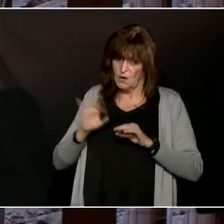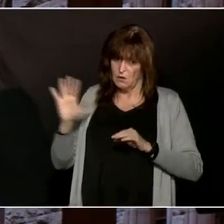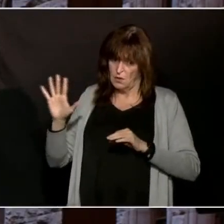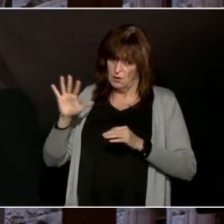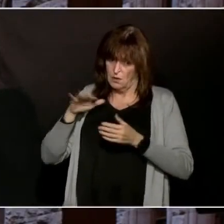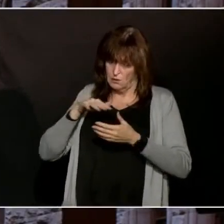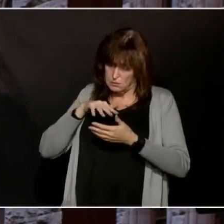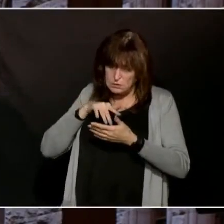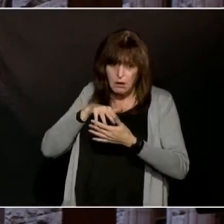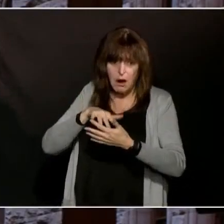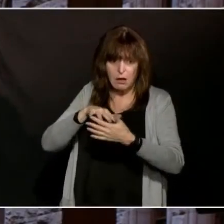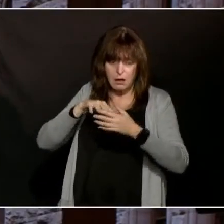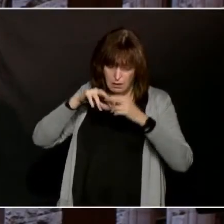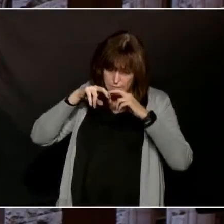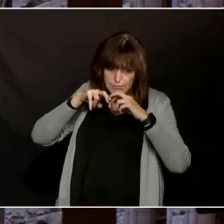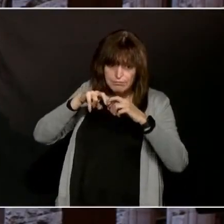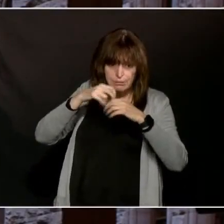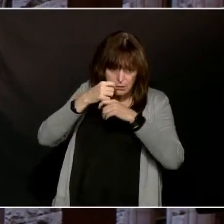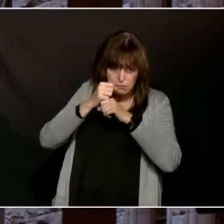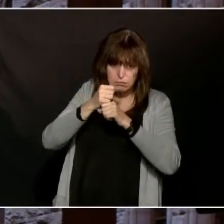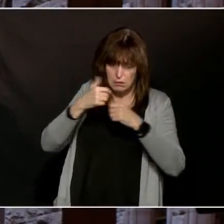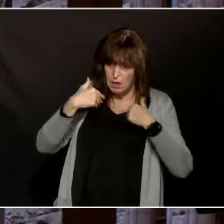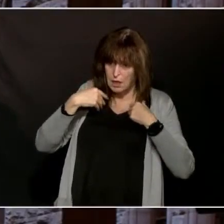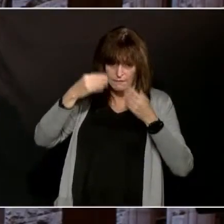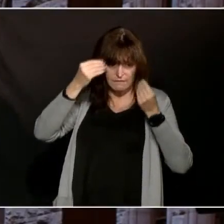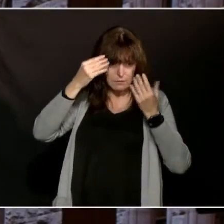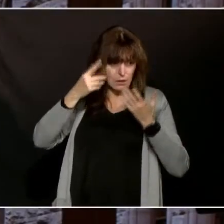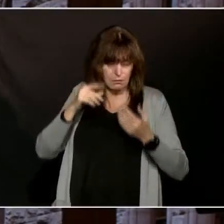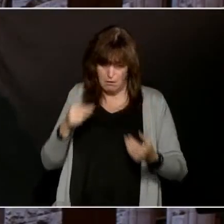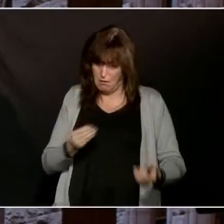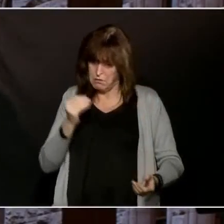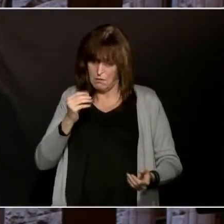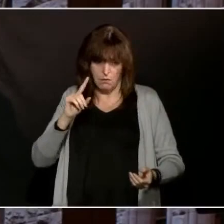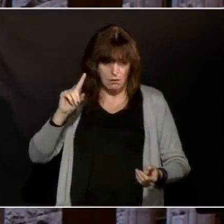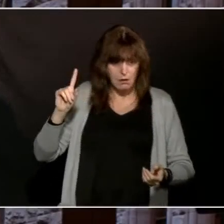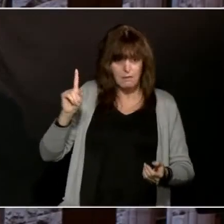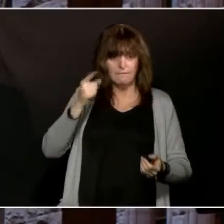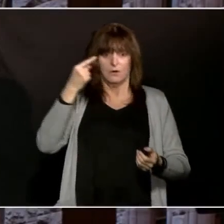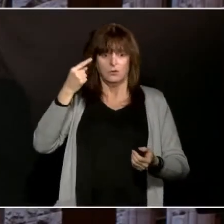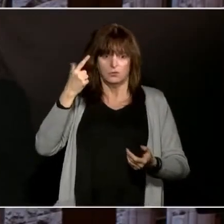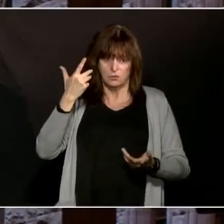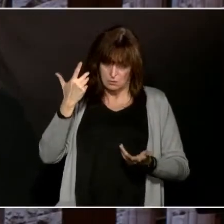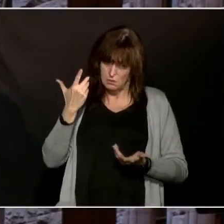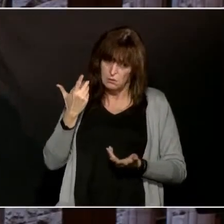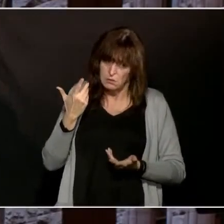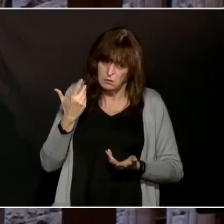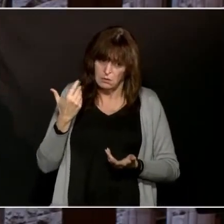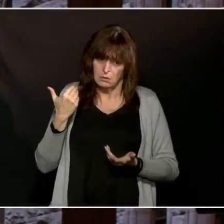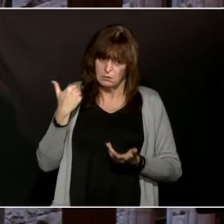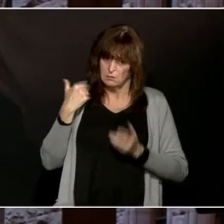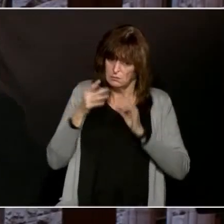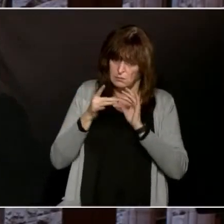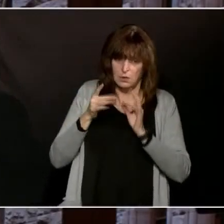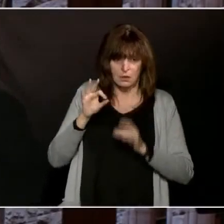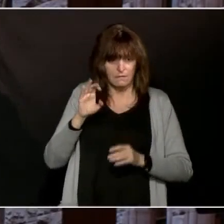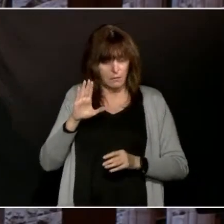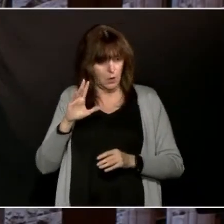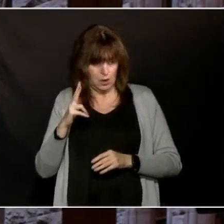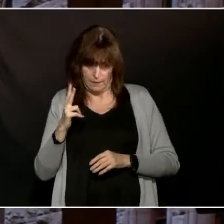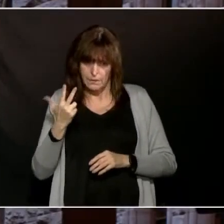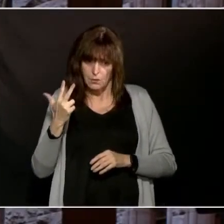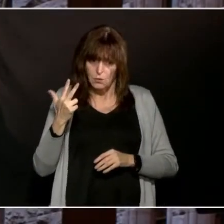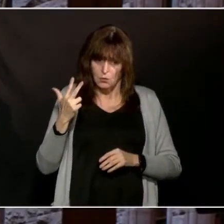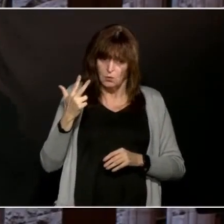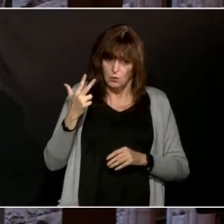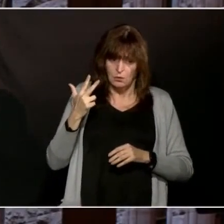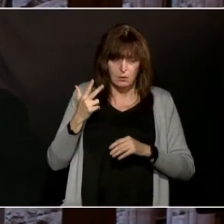of samples in a day. And as Dr. Allen announced, that starting on the 3rd, we're going to be having all our positive PCR